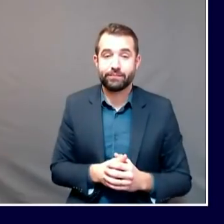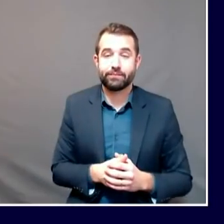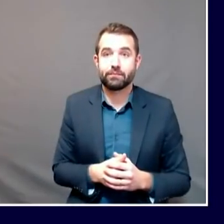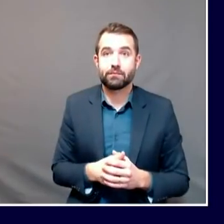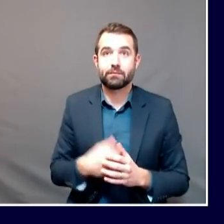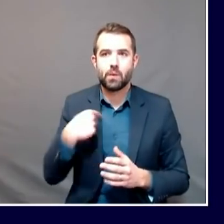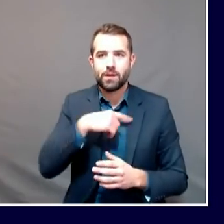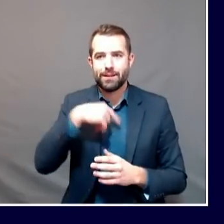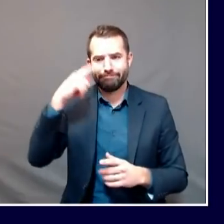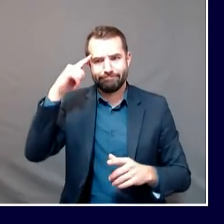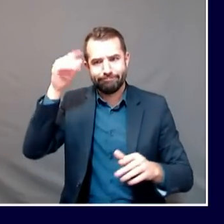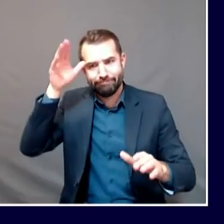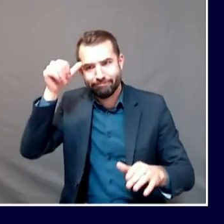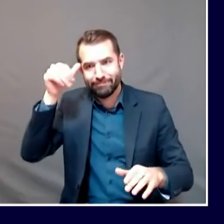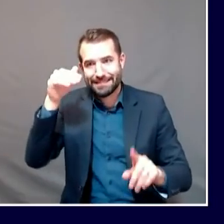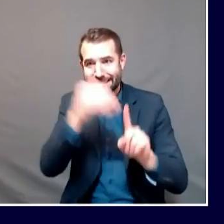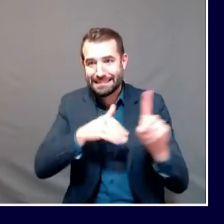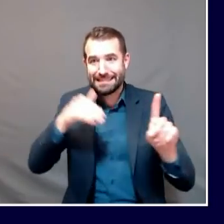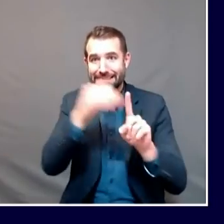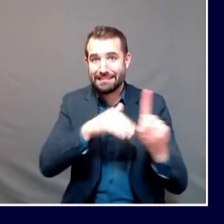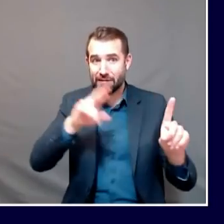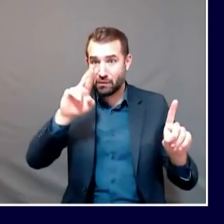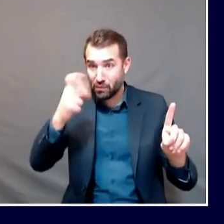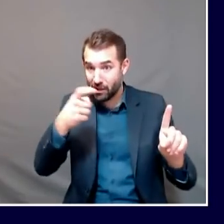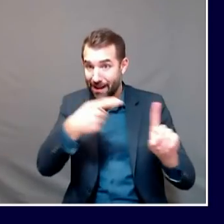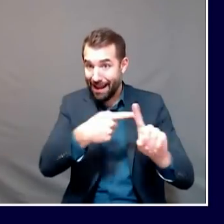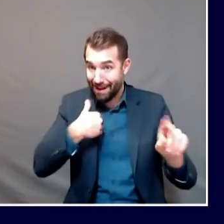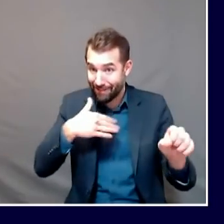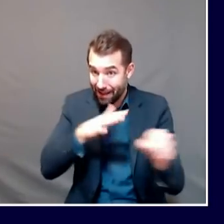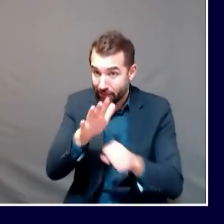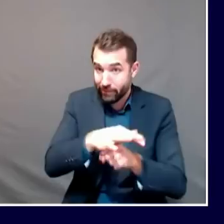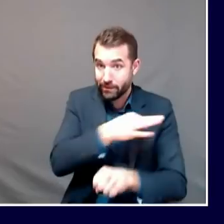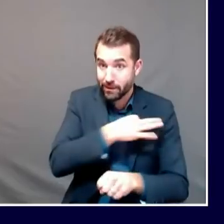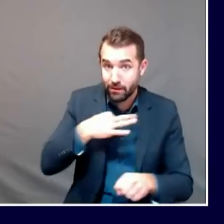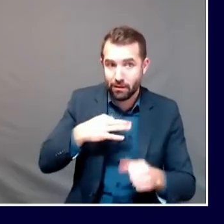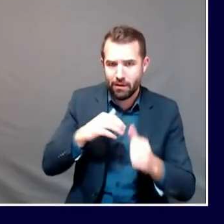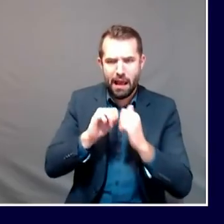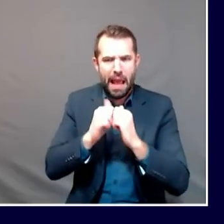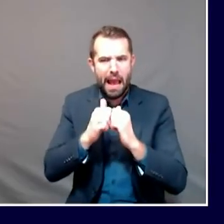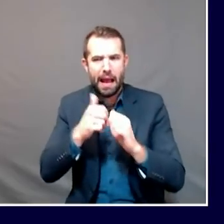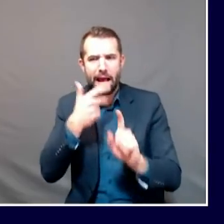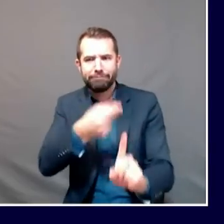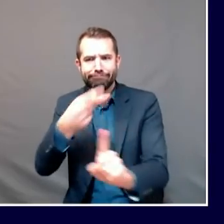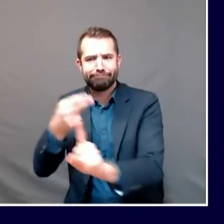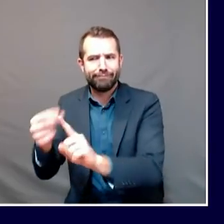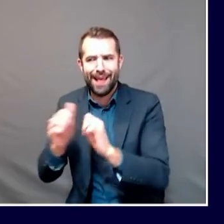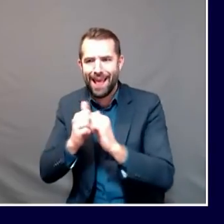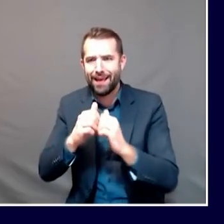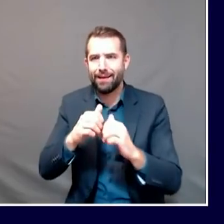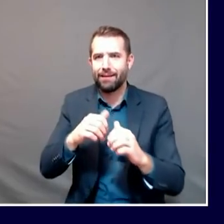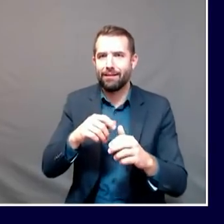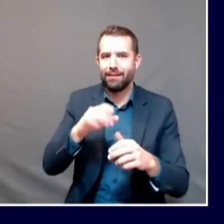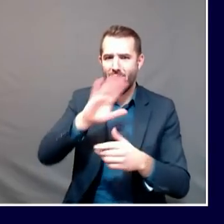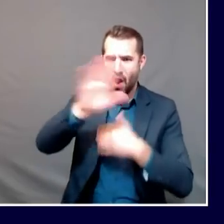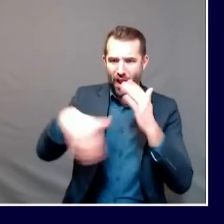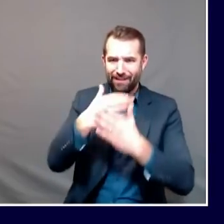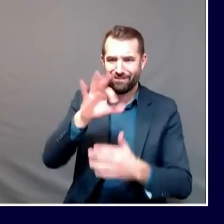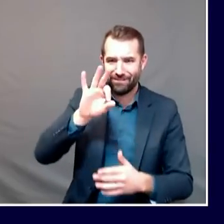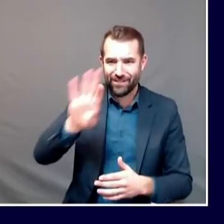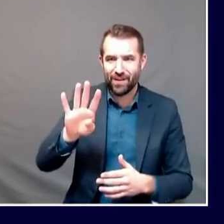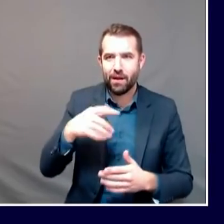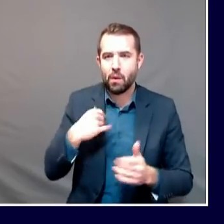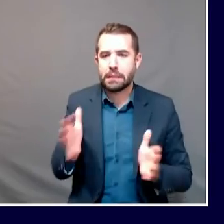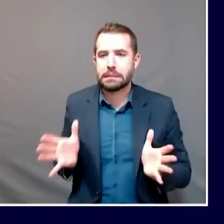promise that they've made to the US CDC as well as to the long-term care facilities. And we've been pushing on that because candidly, we've